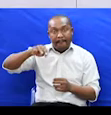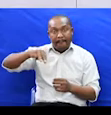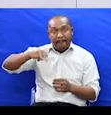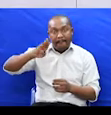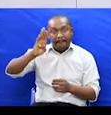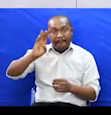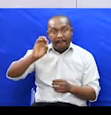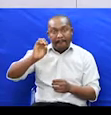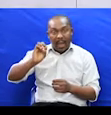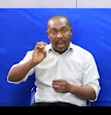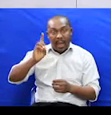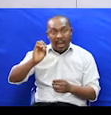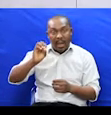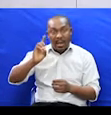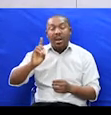embedded